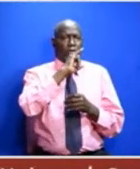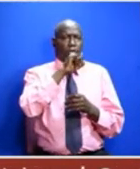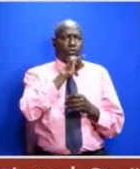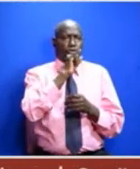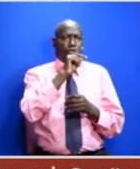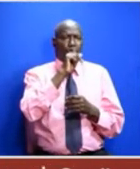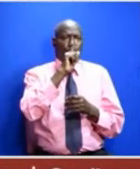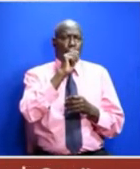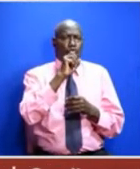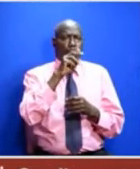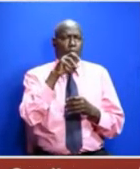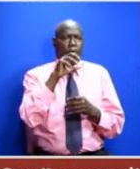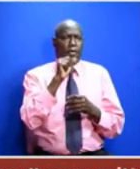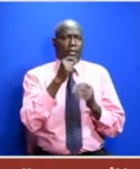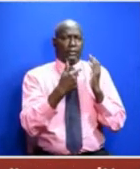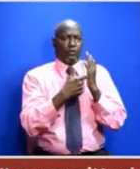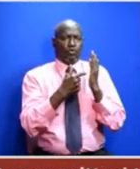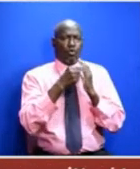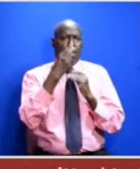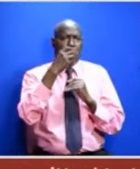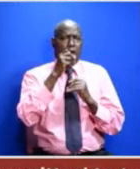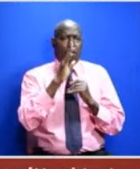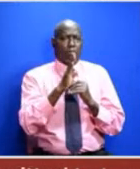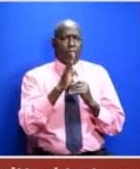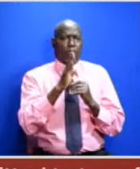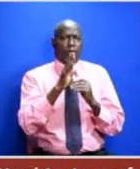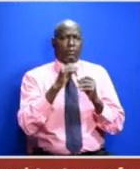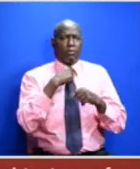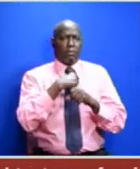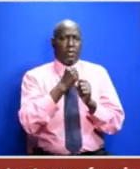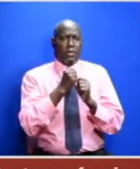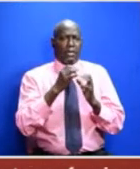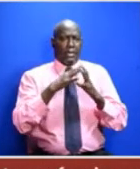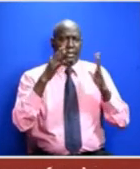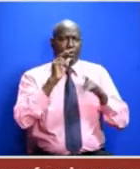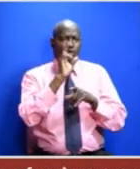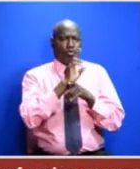and they are making great use of it.